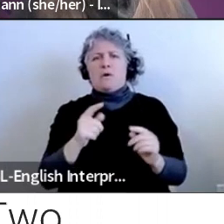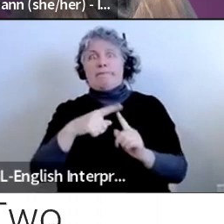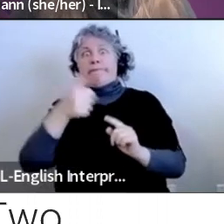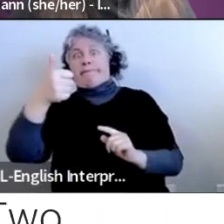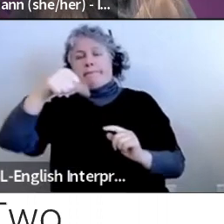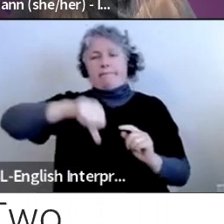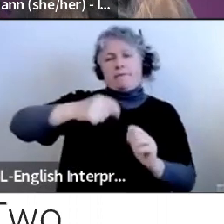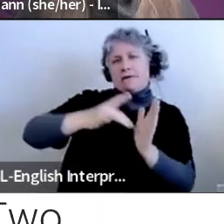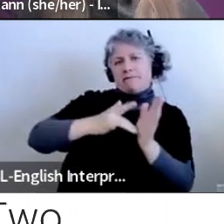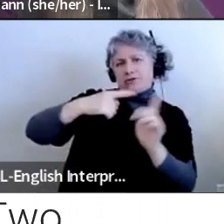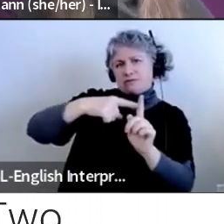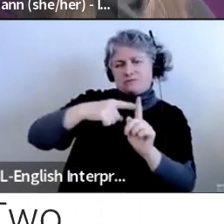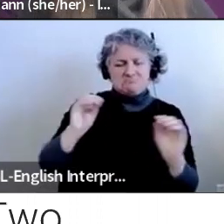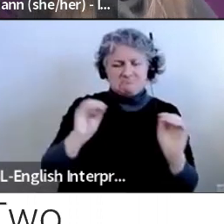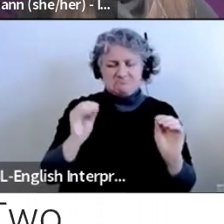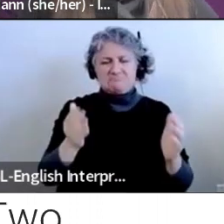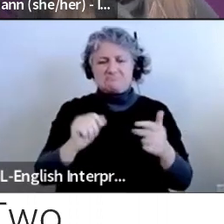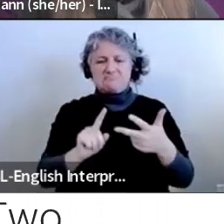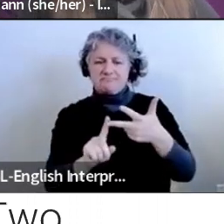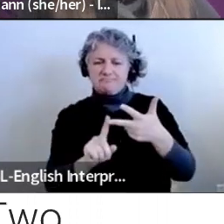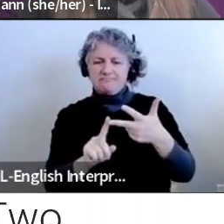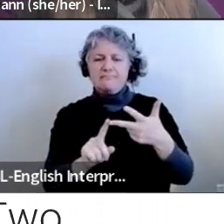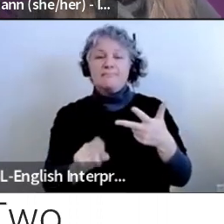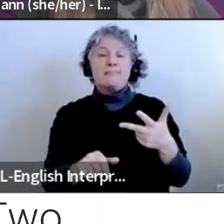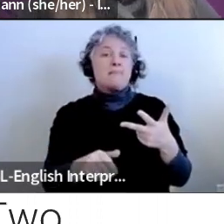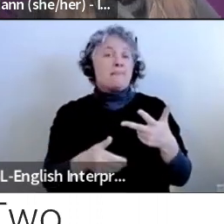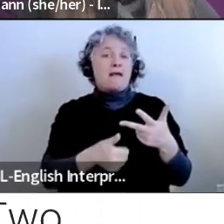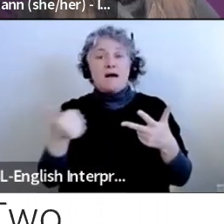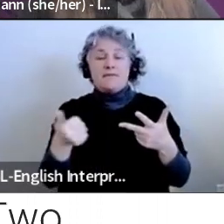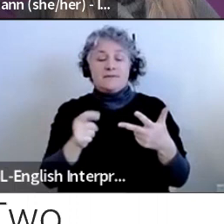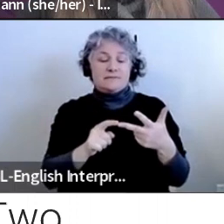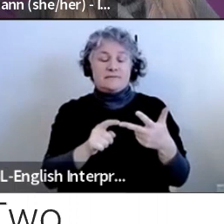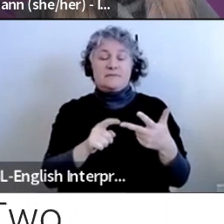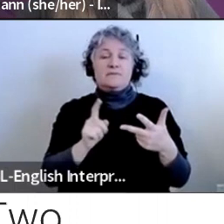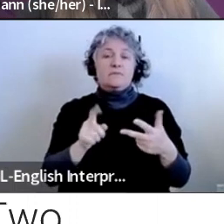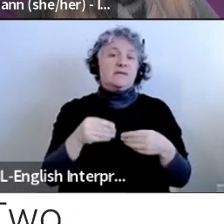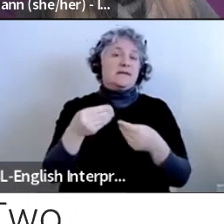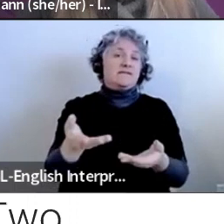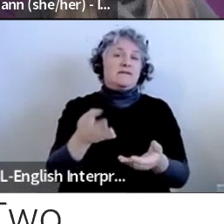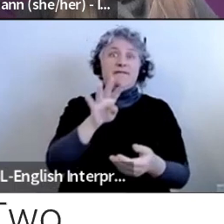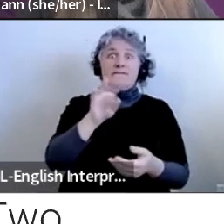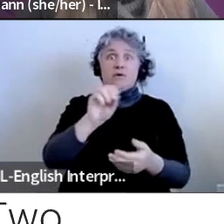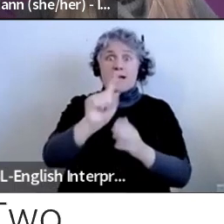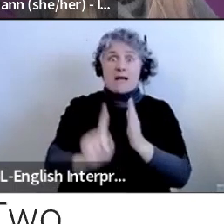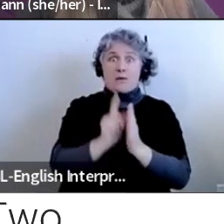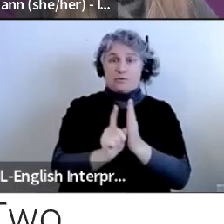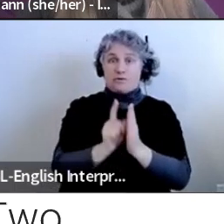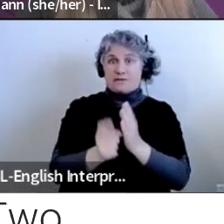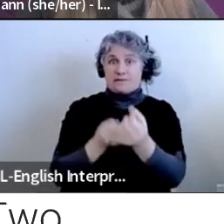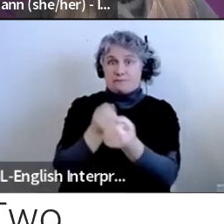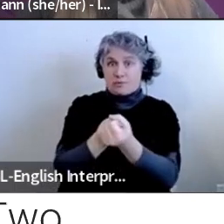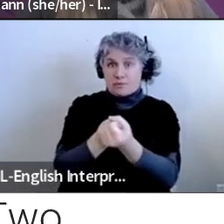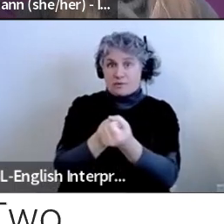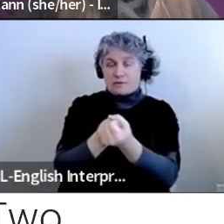And the other component of the project or the program is you'll receive up to 40 hours of targeted support and expertise from business